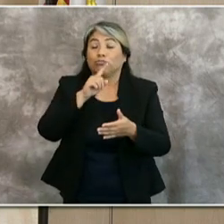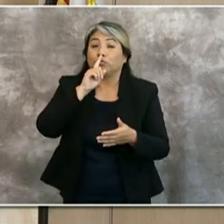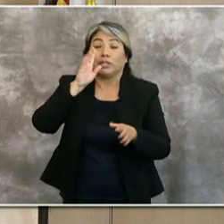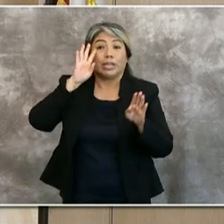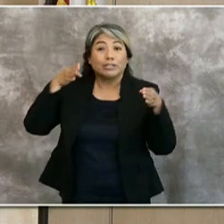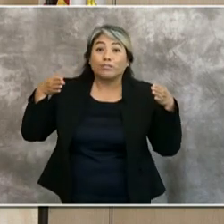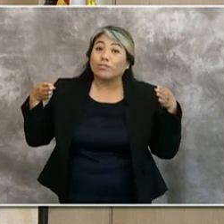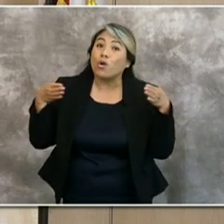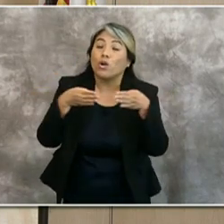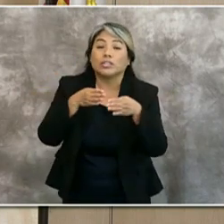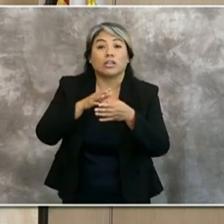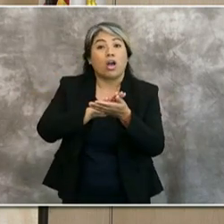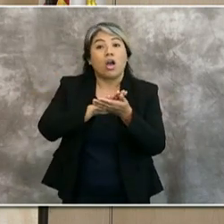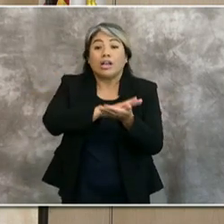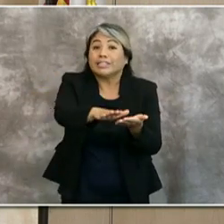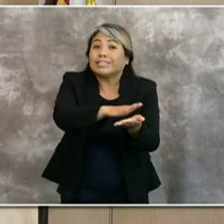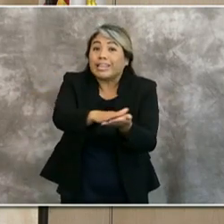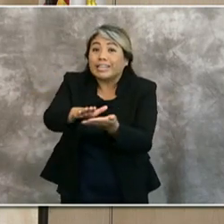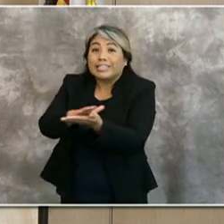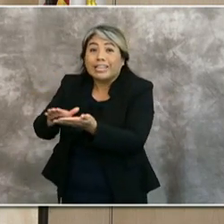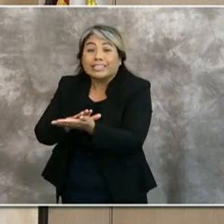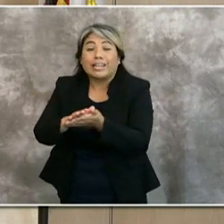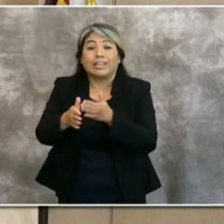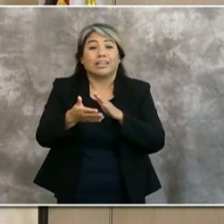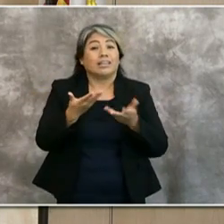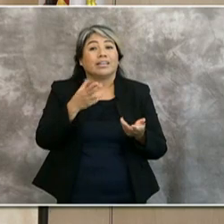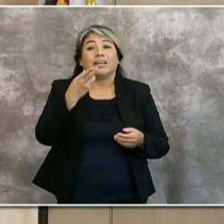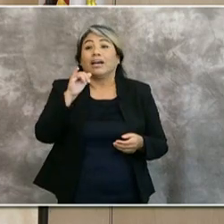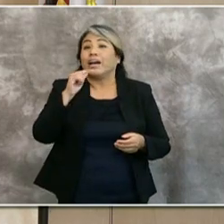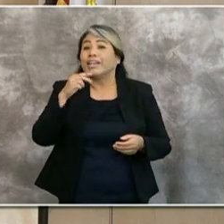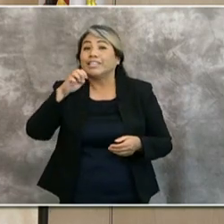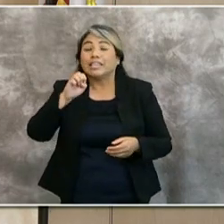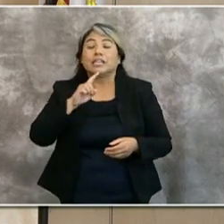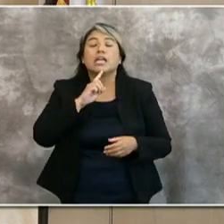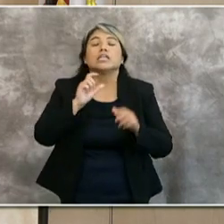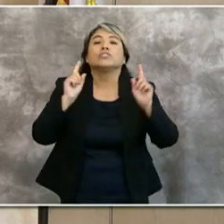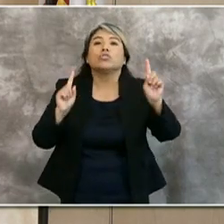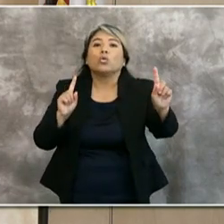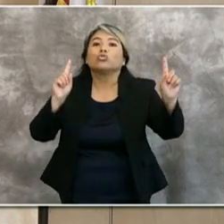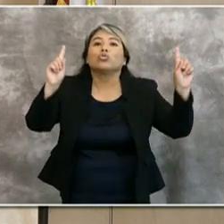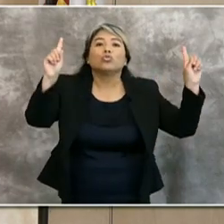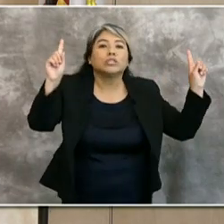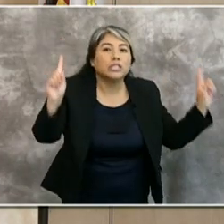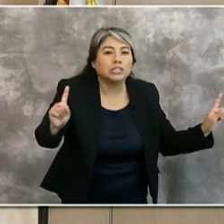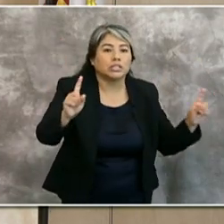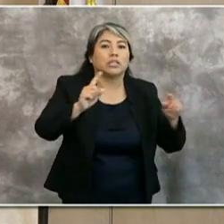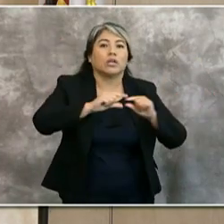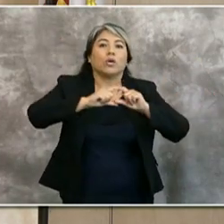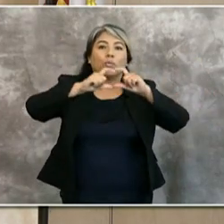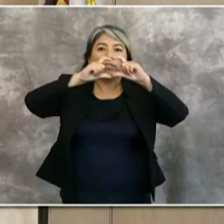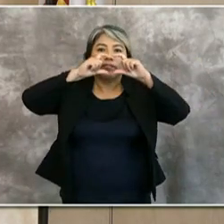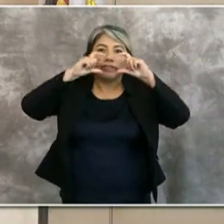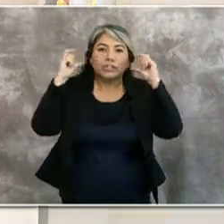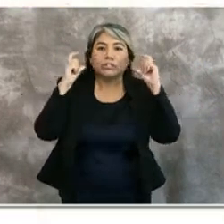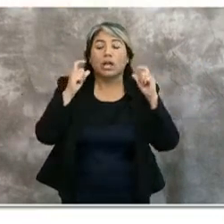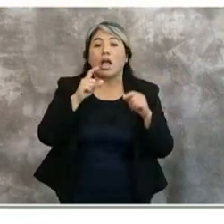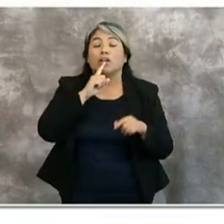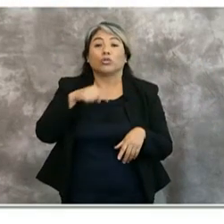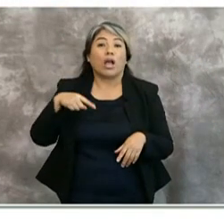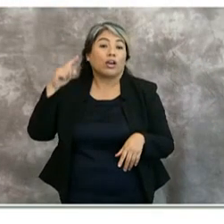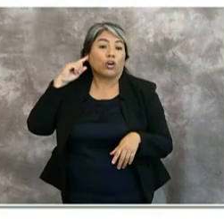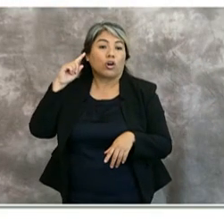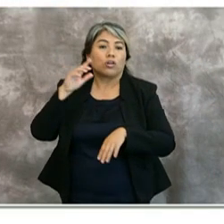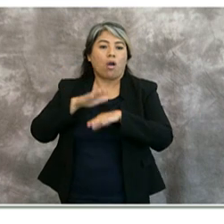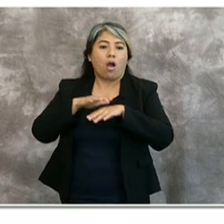is focusing on sanitation and hygiene. It is social distancing, wearing facial coverings. Actually, I heard